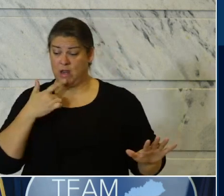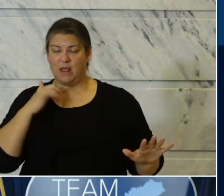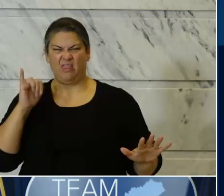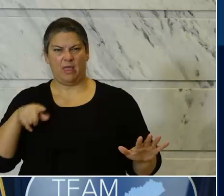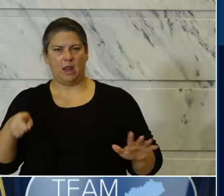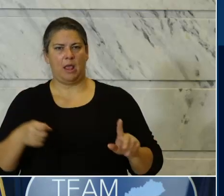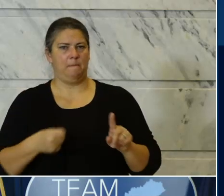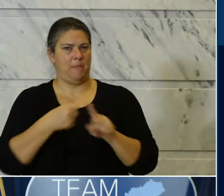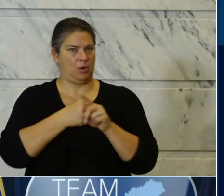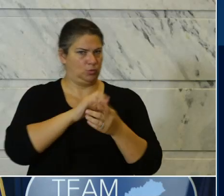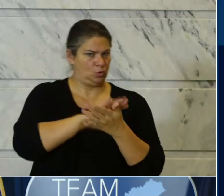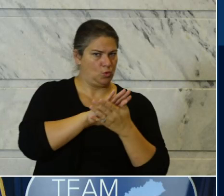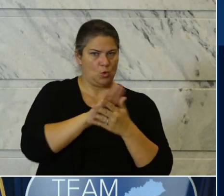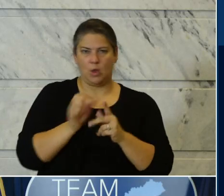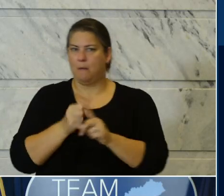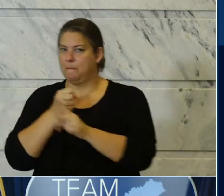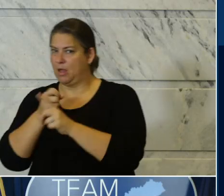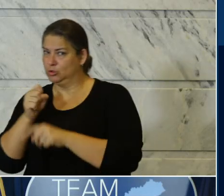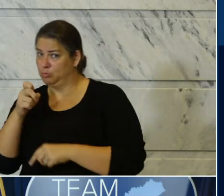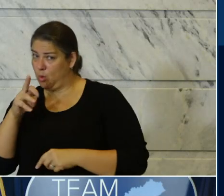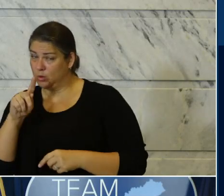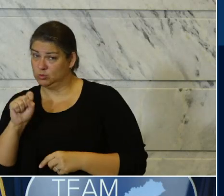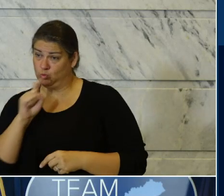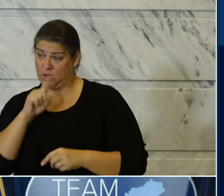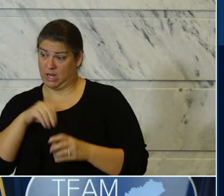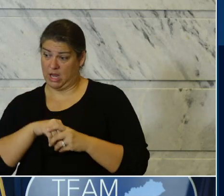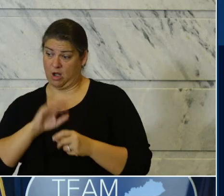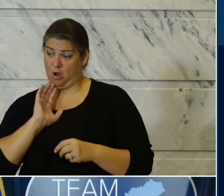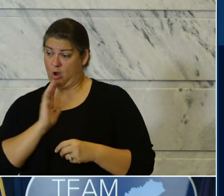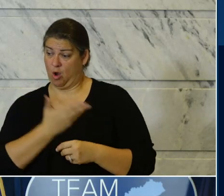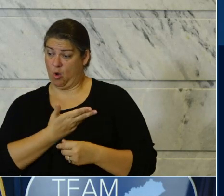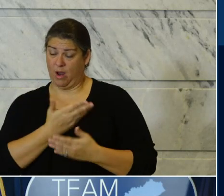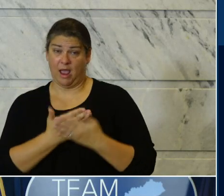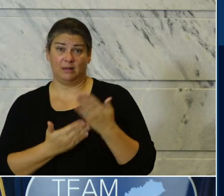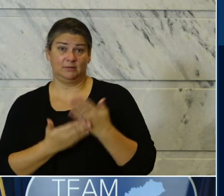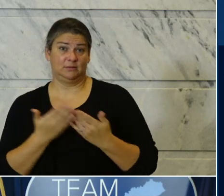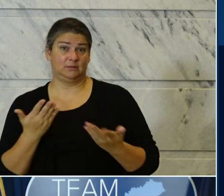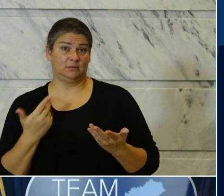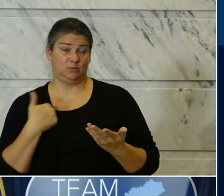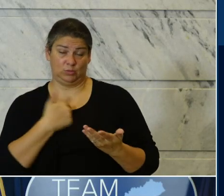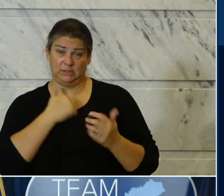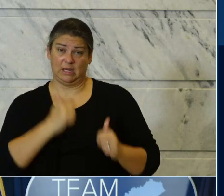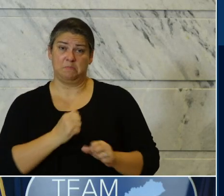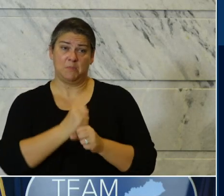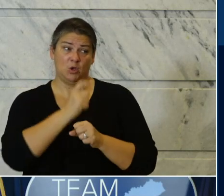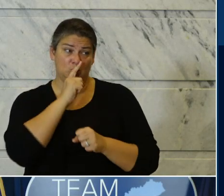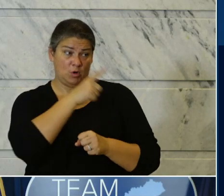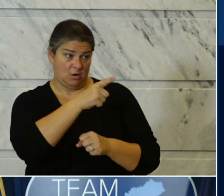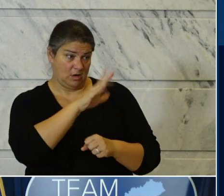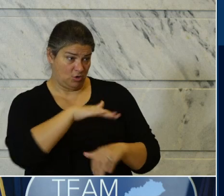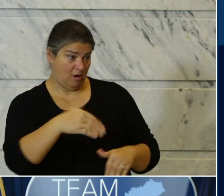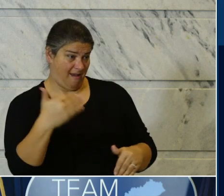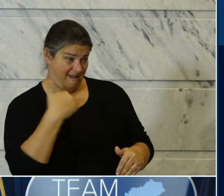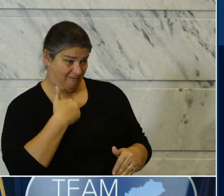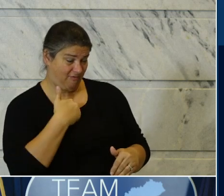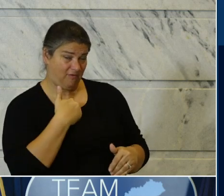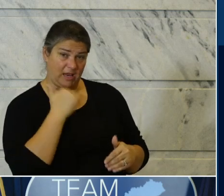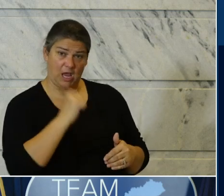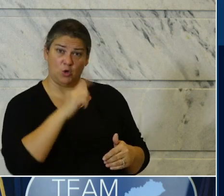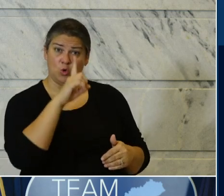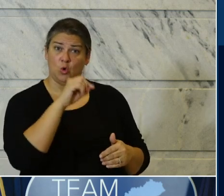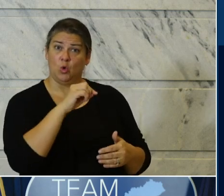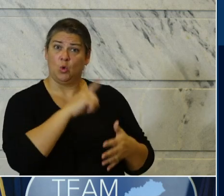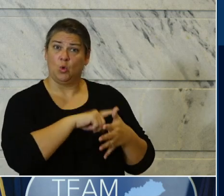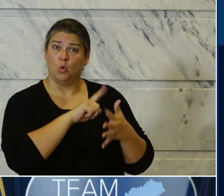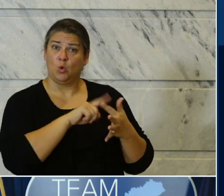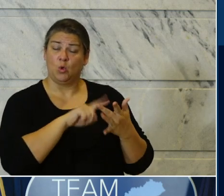school and sports. So it's in our hands to ensure our kids have these opportunities we want them to have. Now let's make sure our hands grab